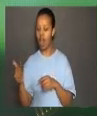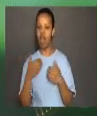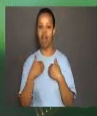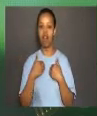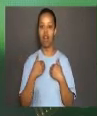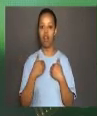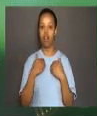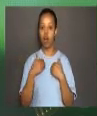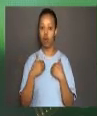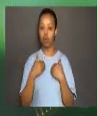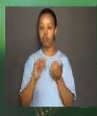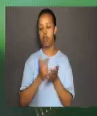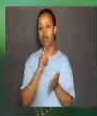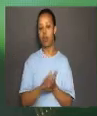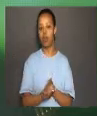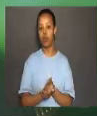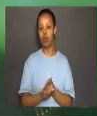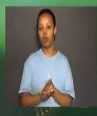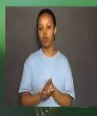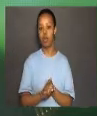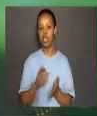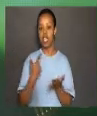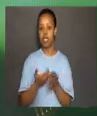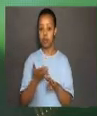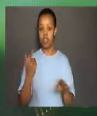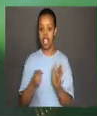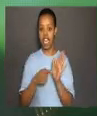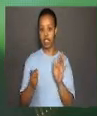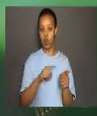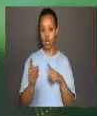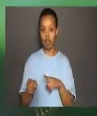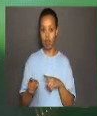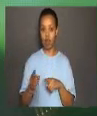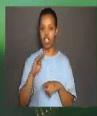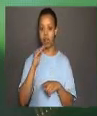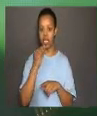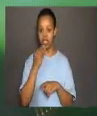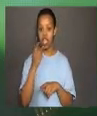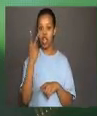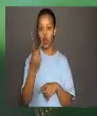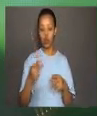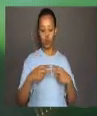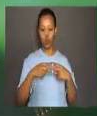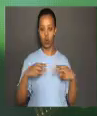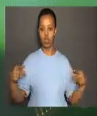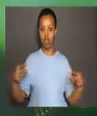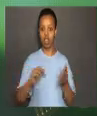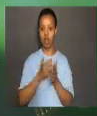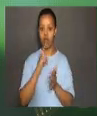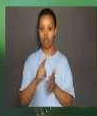strand. We say that the sequences of bases on the two strands